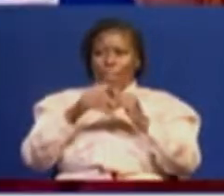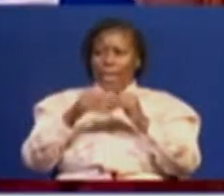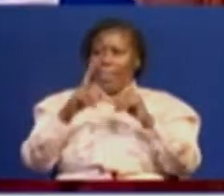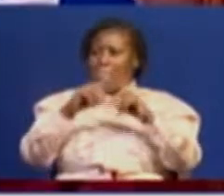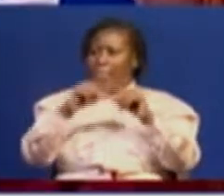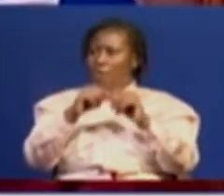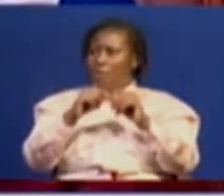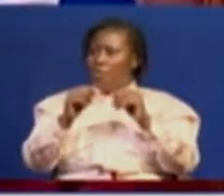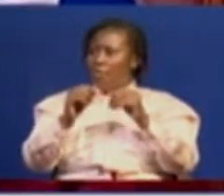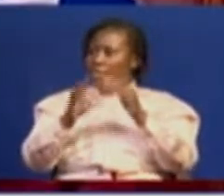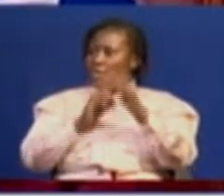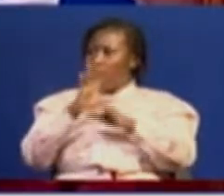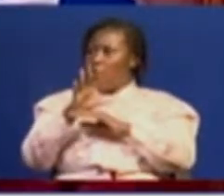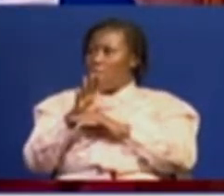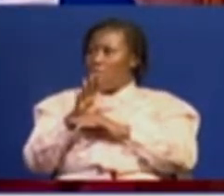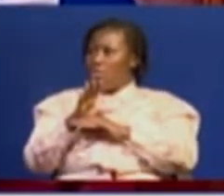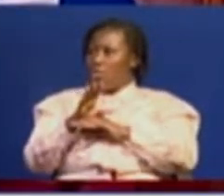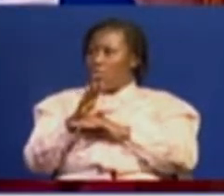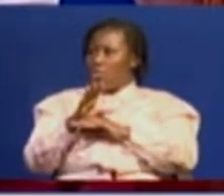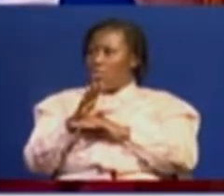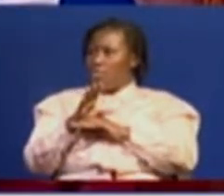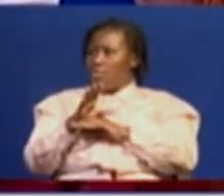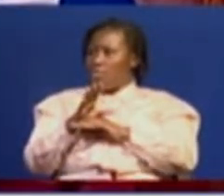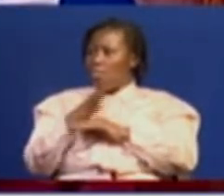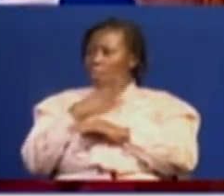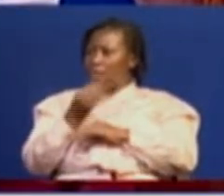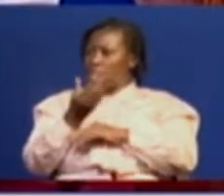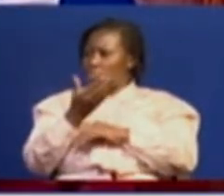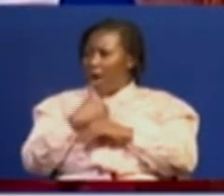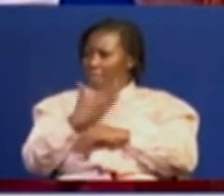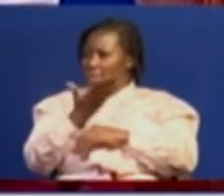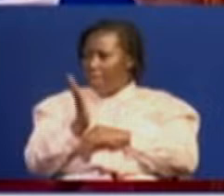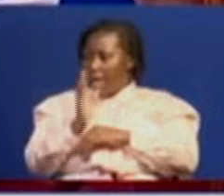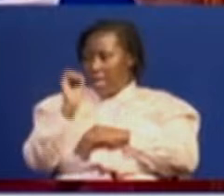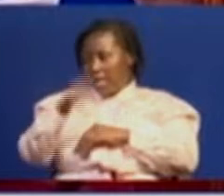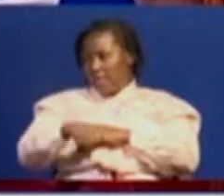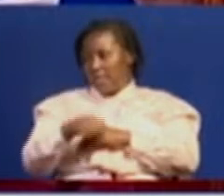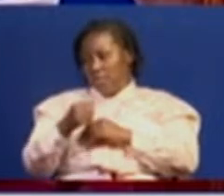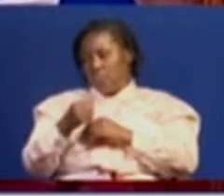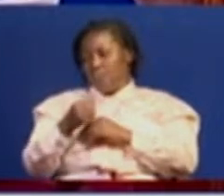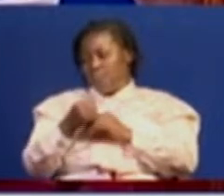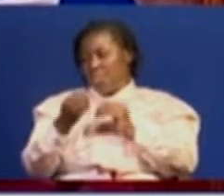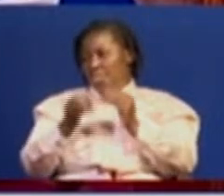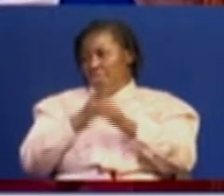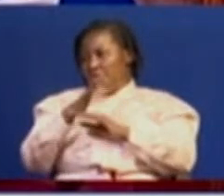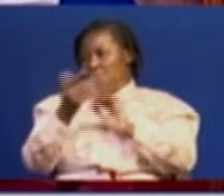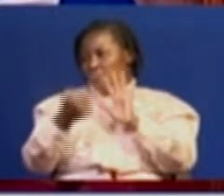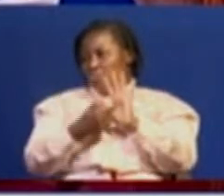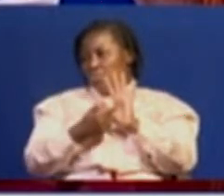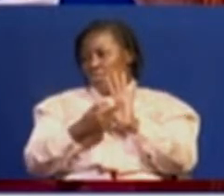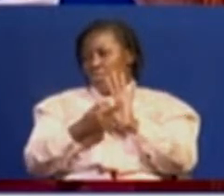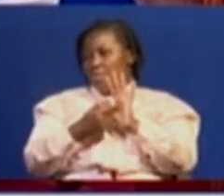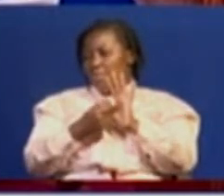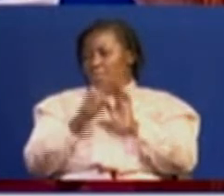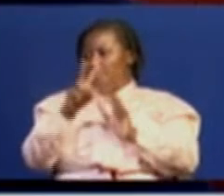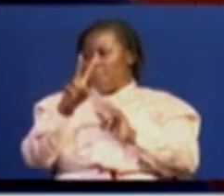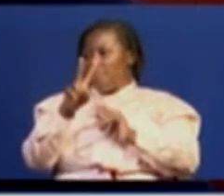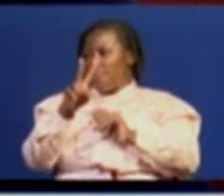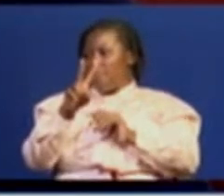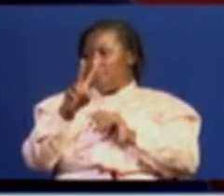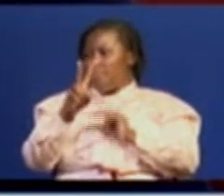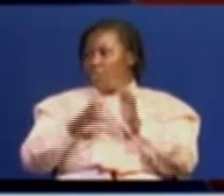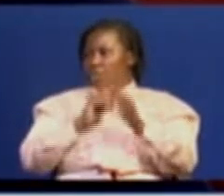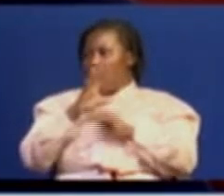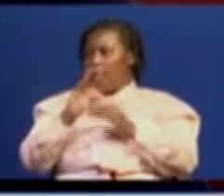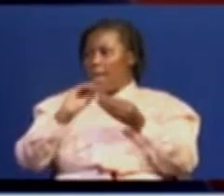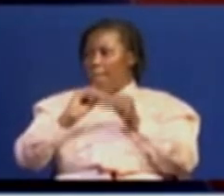text of that video? Yes. Would you wish to have it played? I would wish to have it played. In our bundle of document, video number